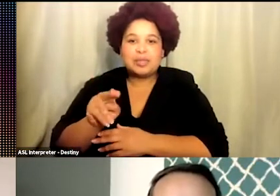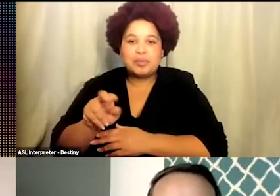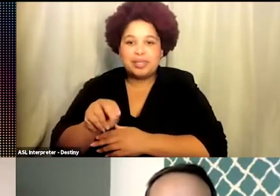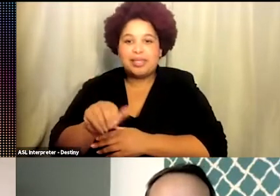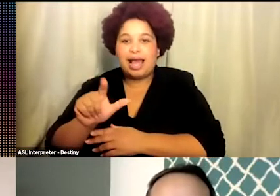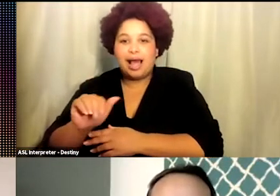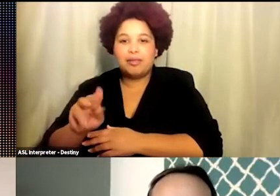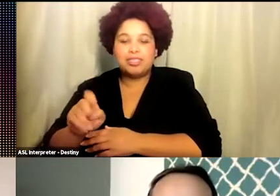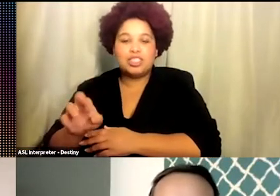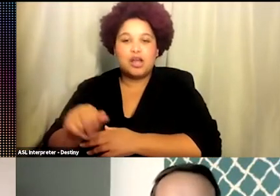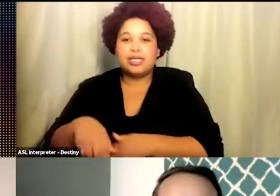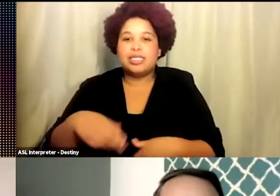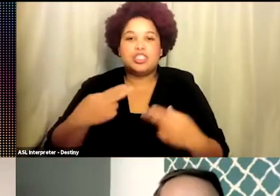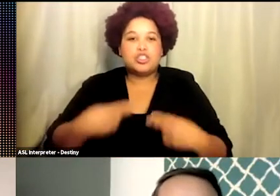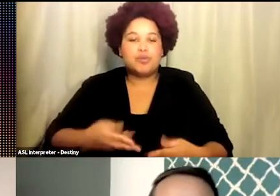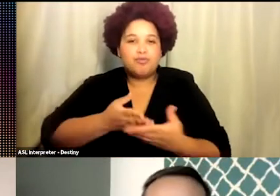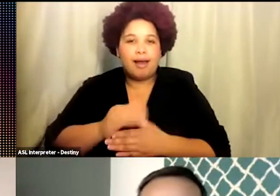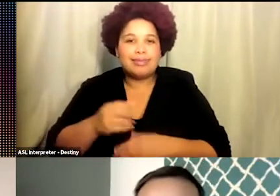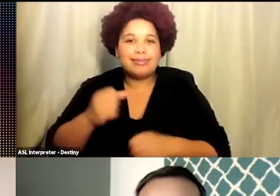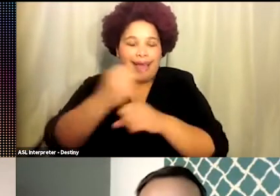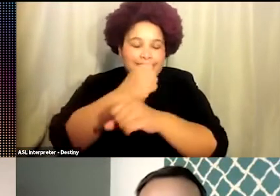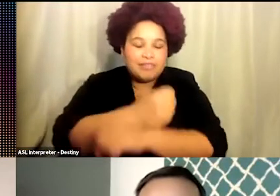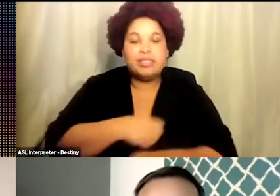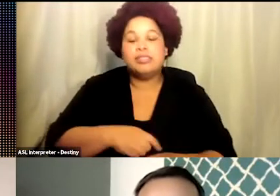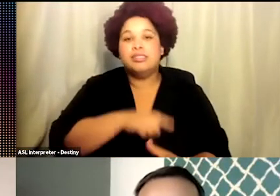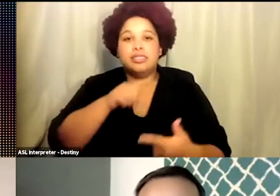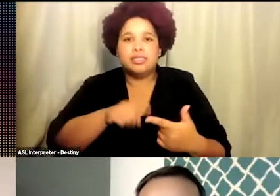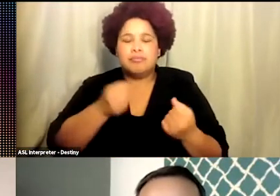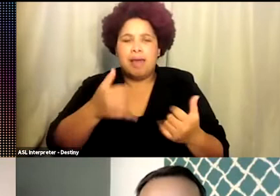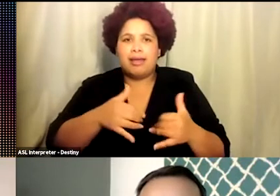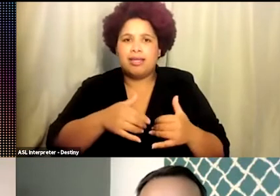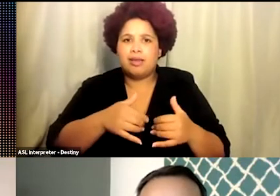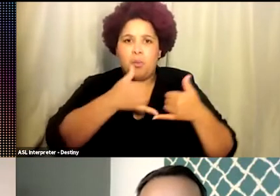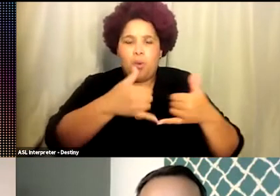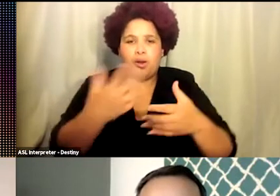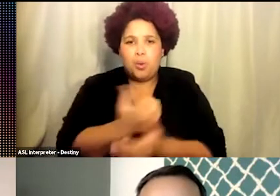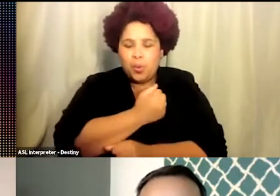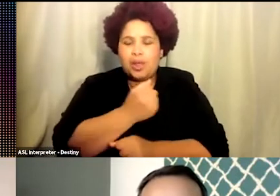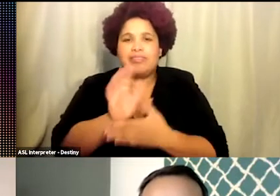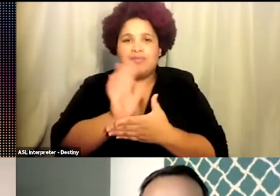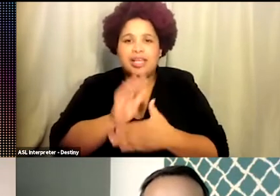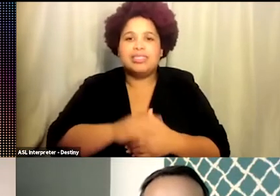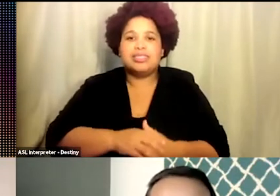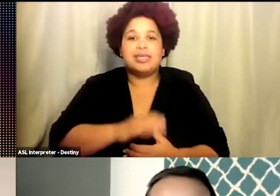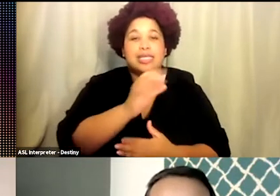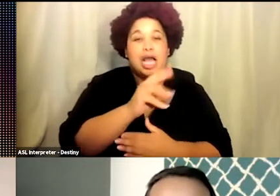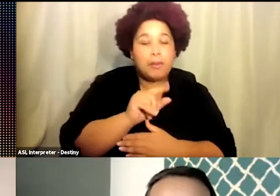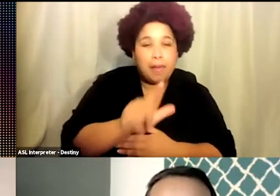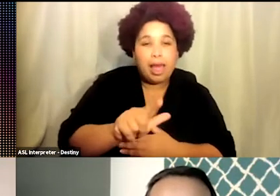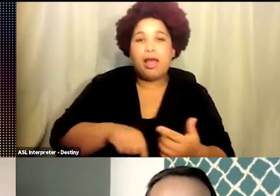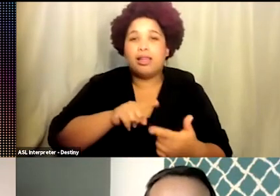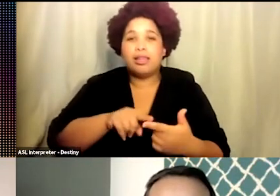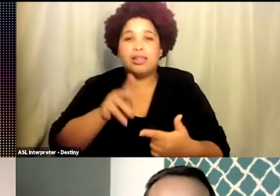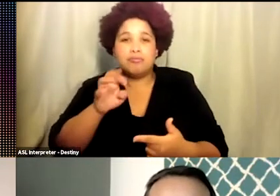and human rights advocate. She has starred in a series of critically acclaimed award-winning films, such as Nadine Labaki's Caramel and Julian Schnabel's